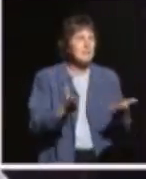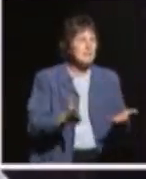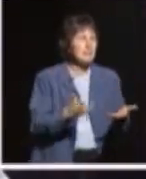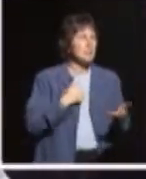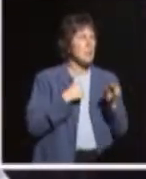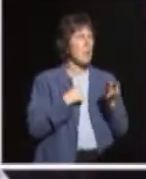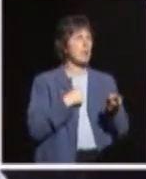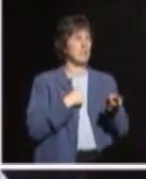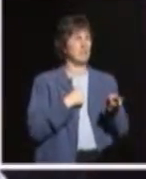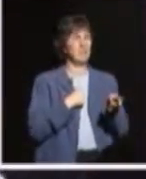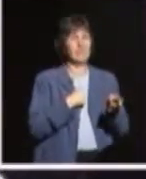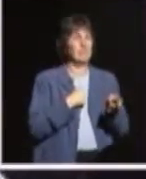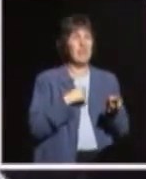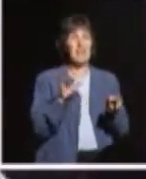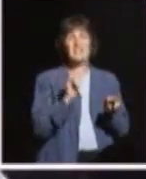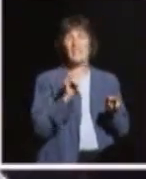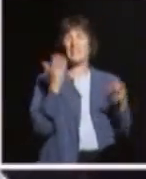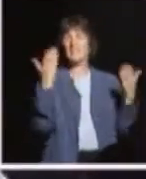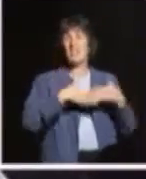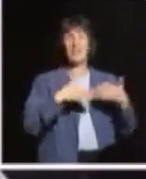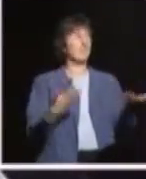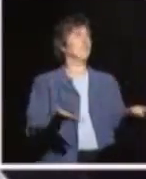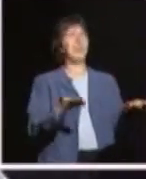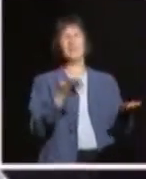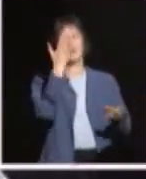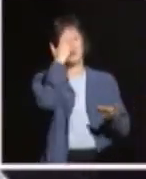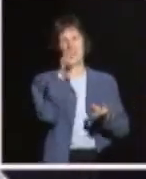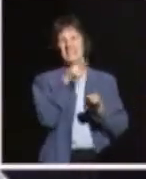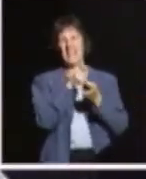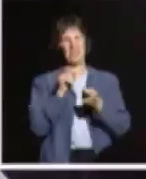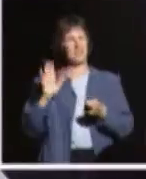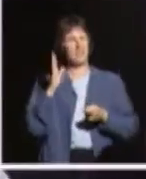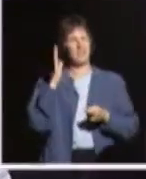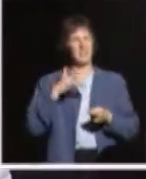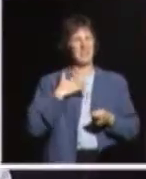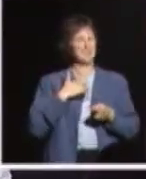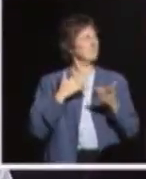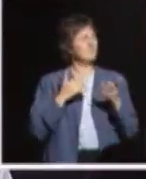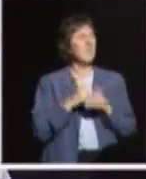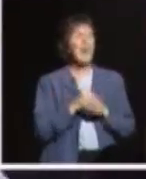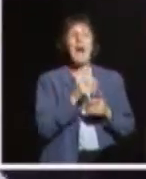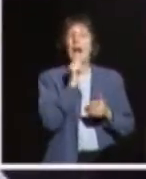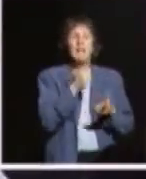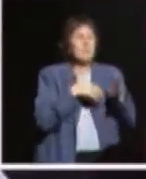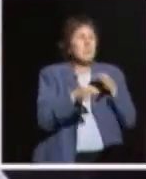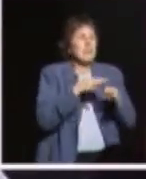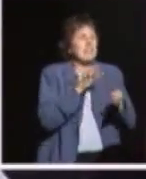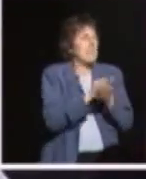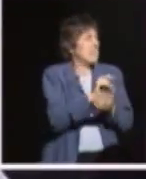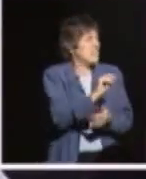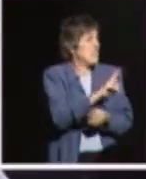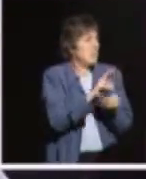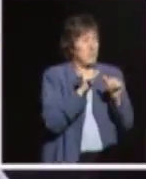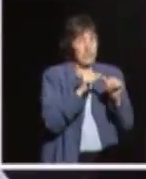the dark. And so I do know exactly how you feel. And I didn't replace that TV for a long period of time. I